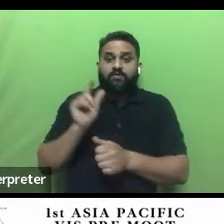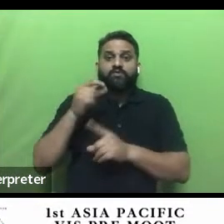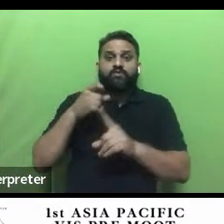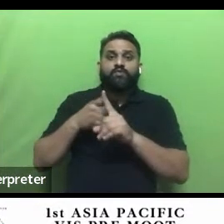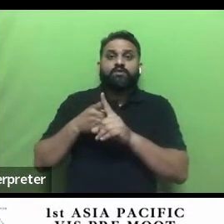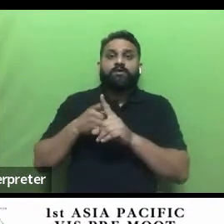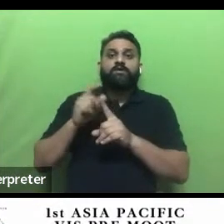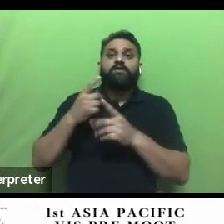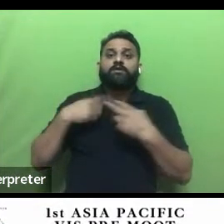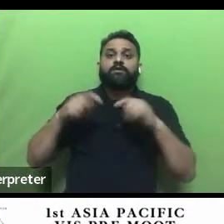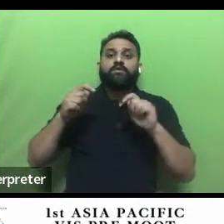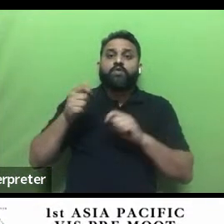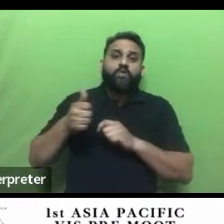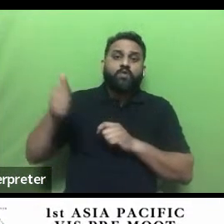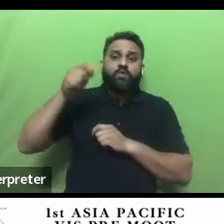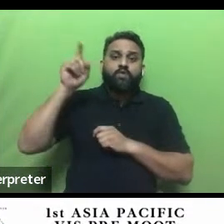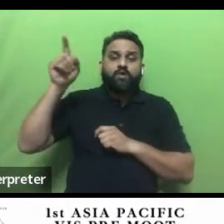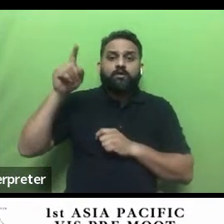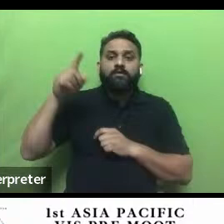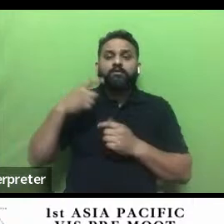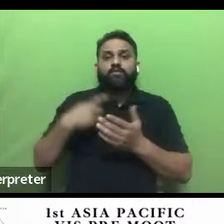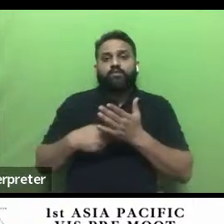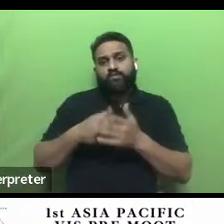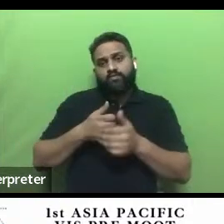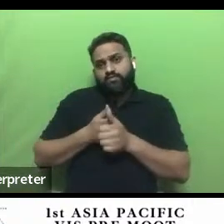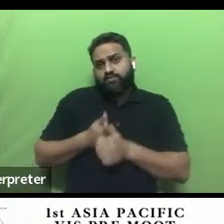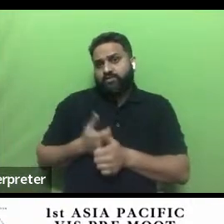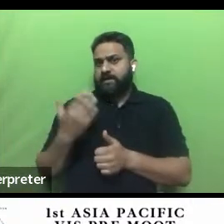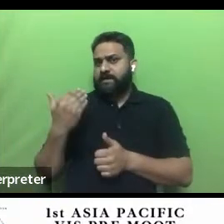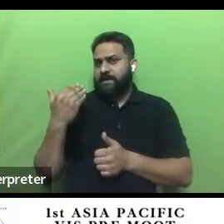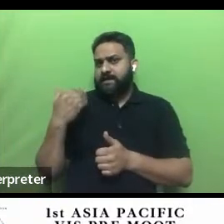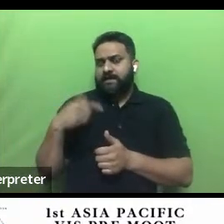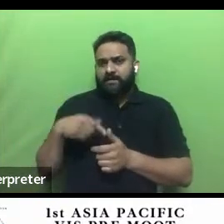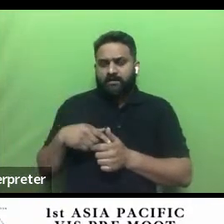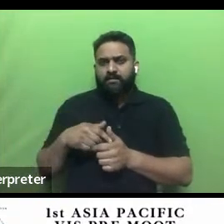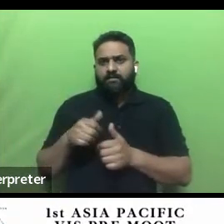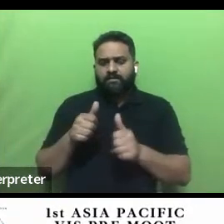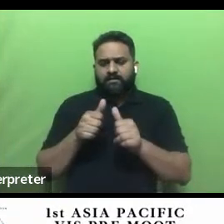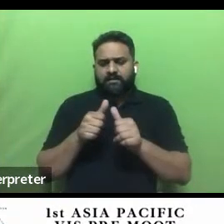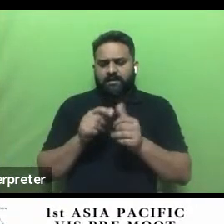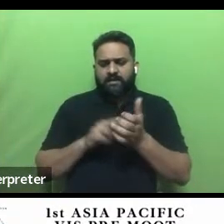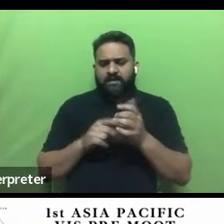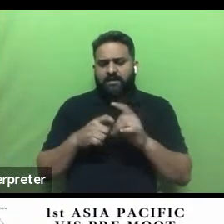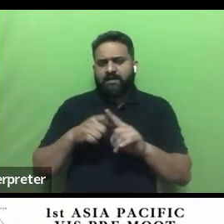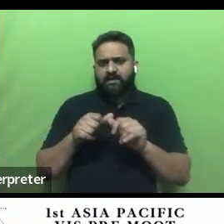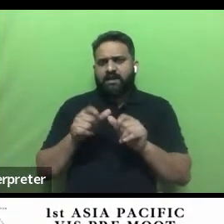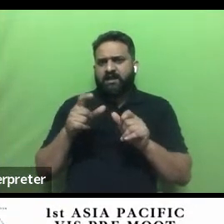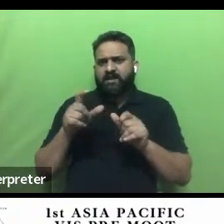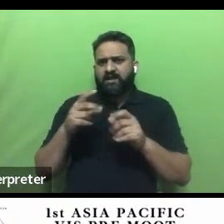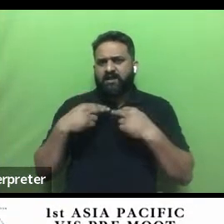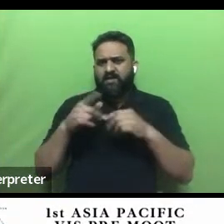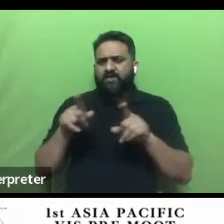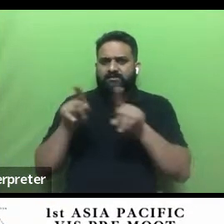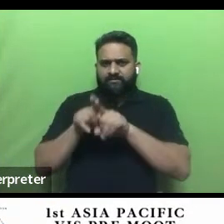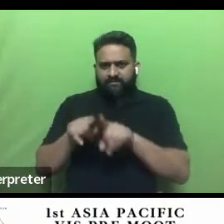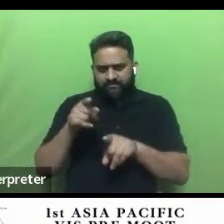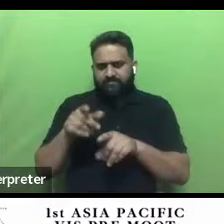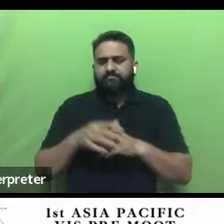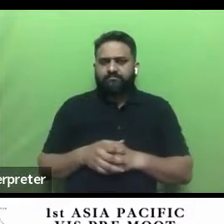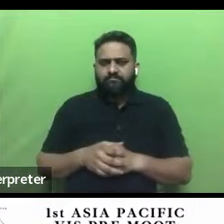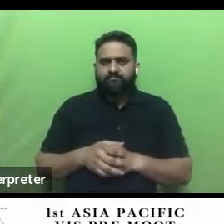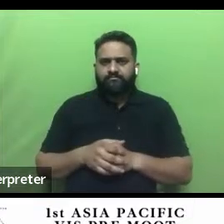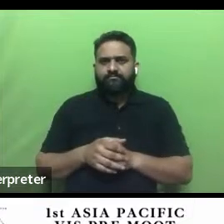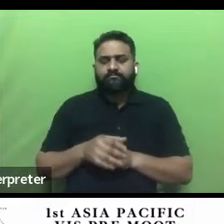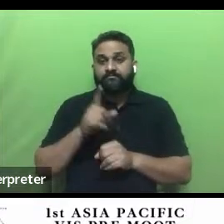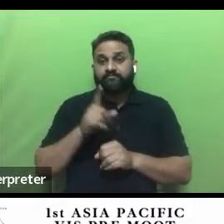Court landmark ruling in the recent case of Enka and find that the parties' express choice of law clause for their main